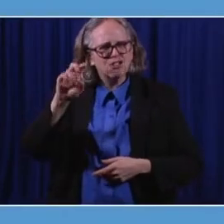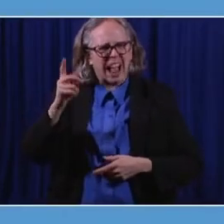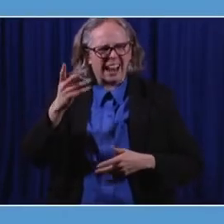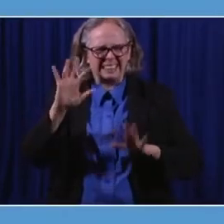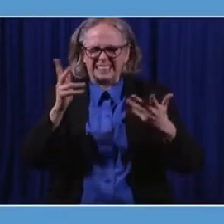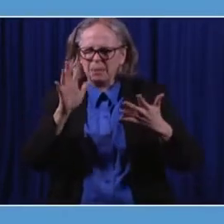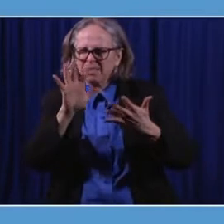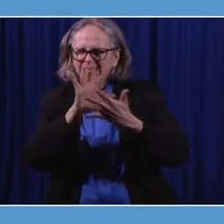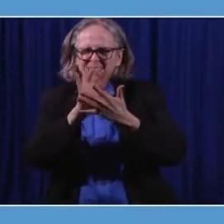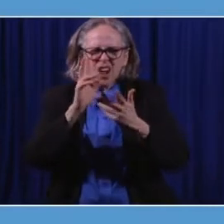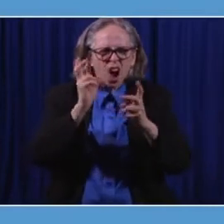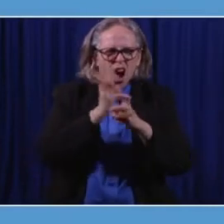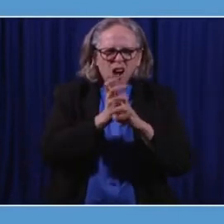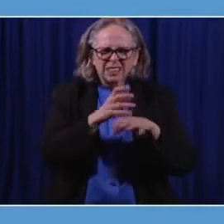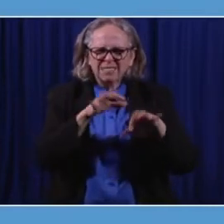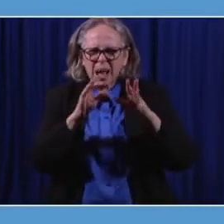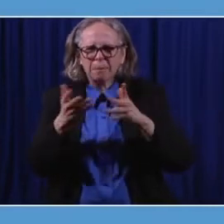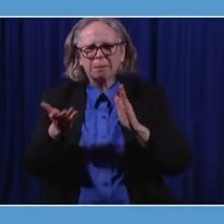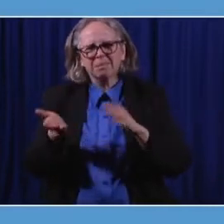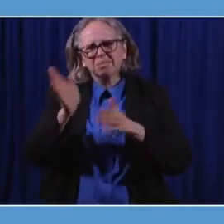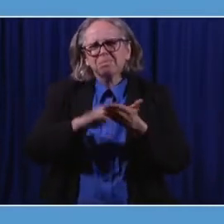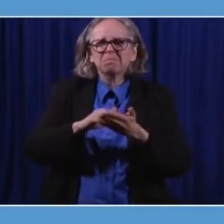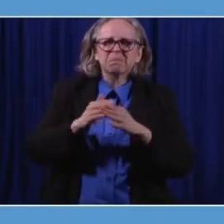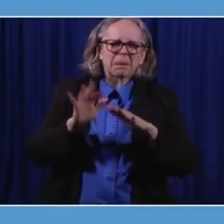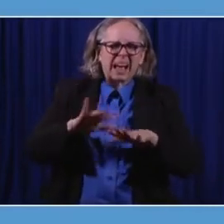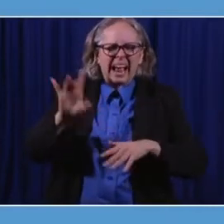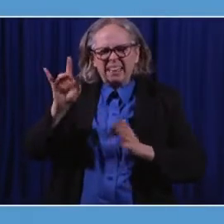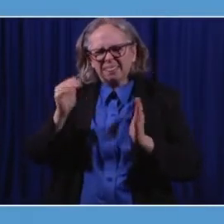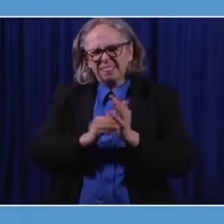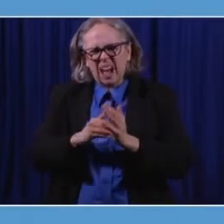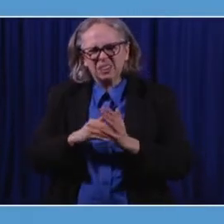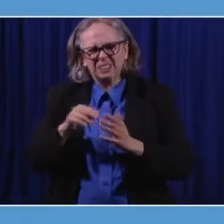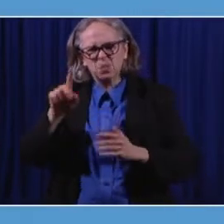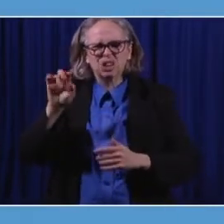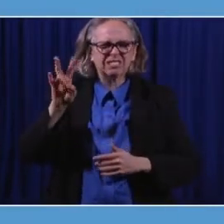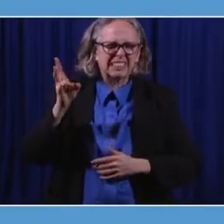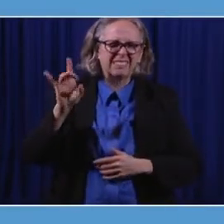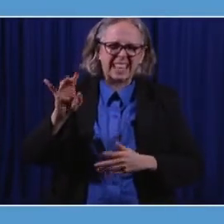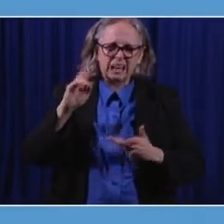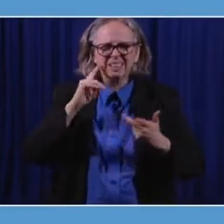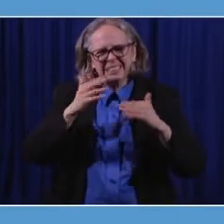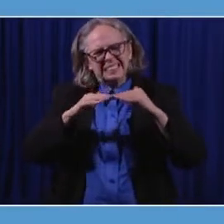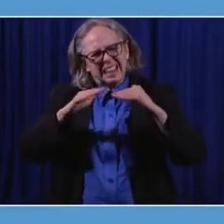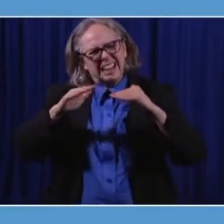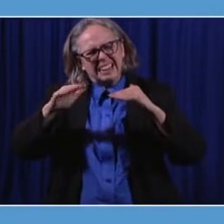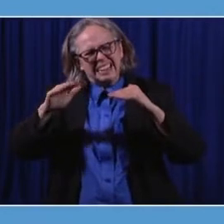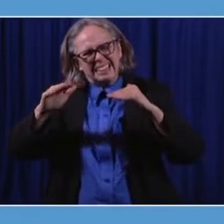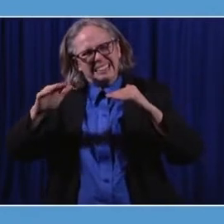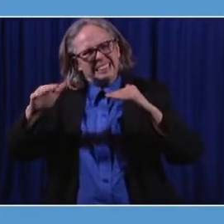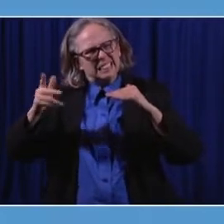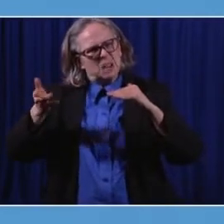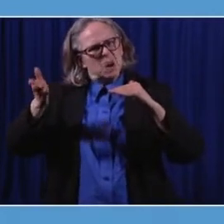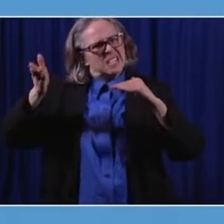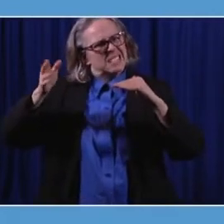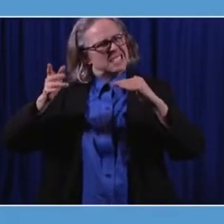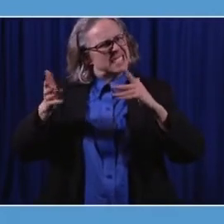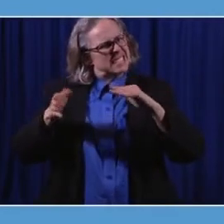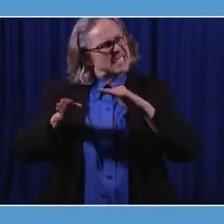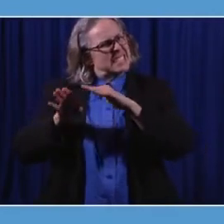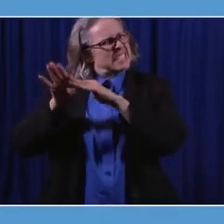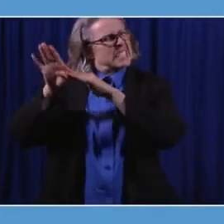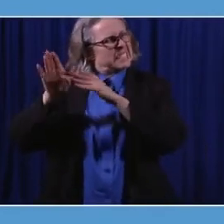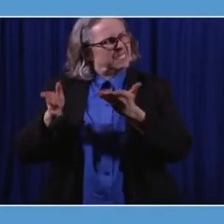8,000 range with cases. This is where we've really been for some time. As you can see, it's back up in this area.